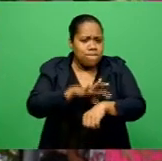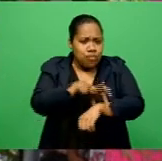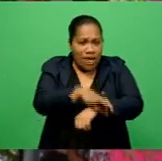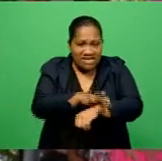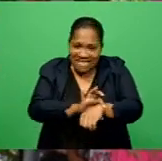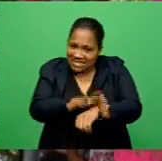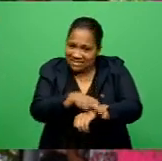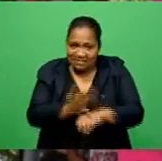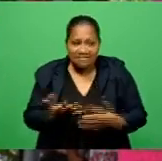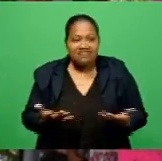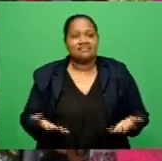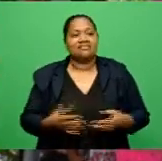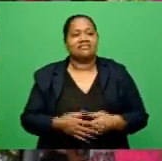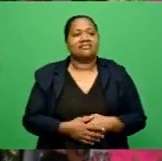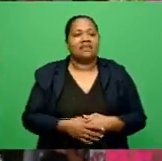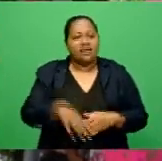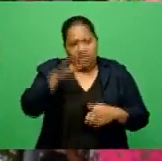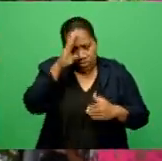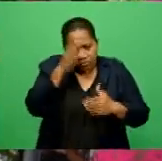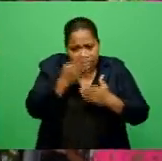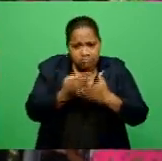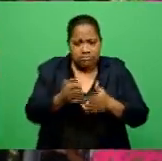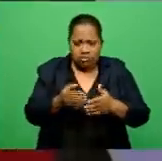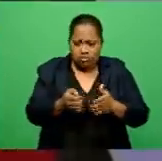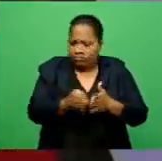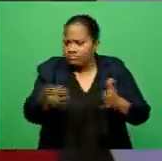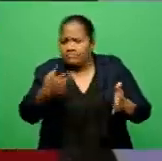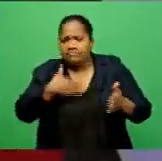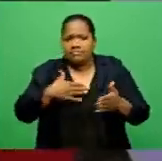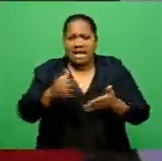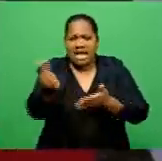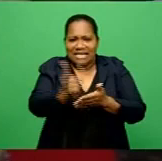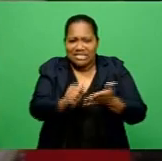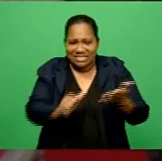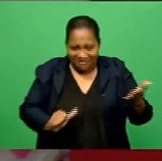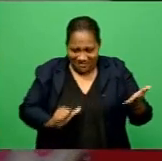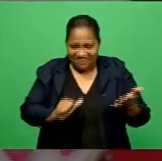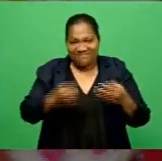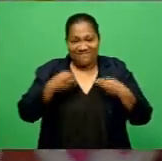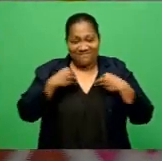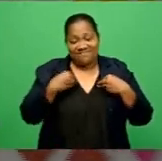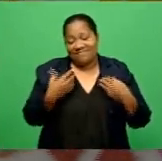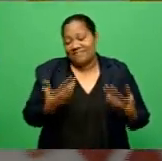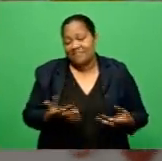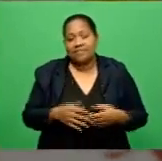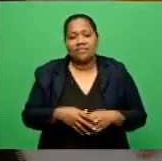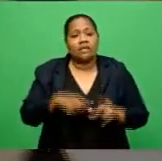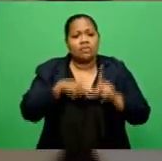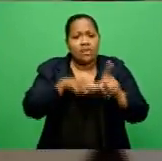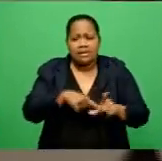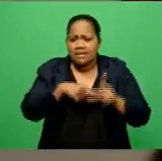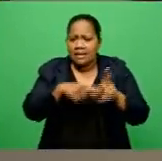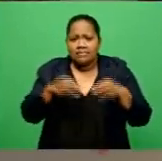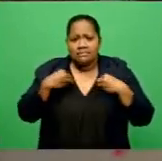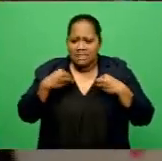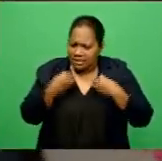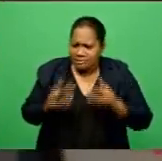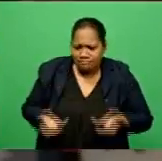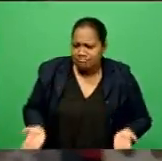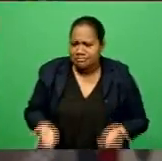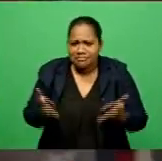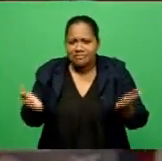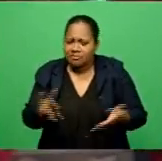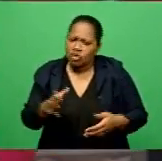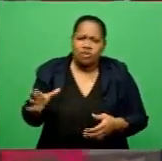also hope to expand my art and craft business as well. Tafunai has advised young entrepreneurs to grab opportunities with